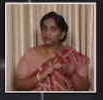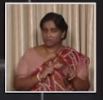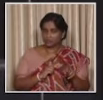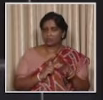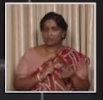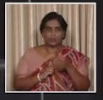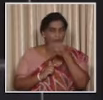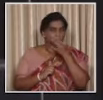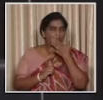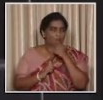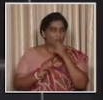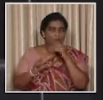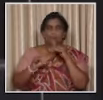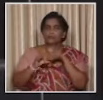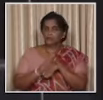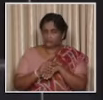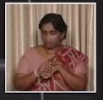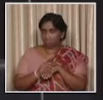because of